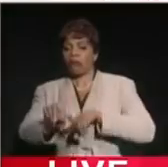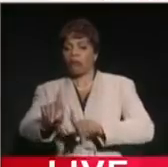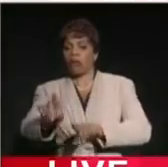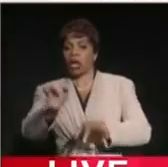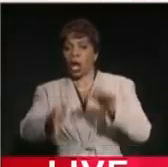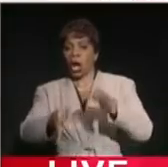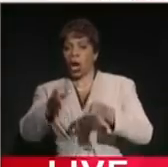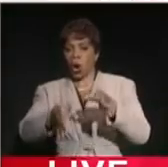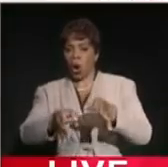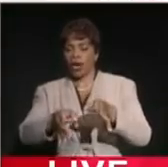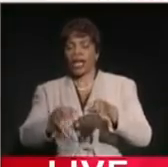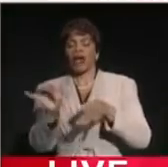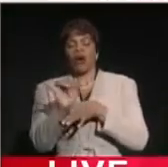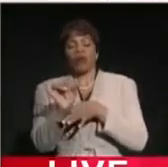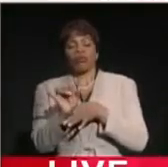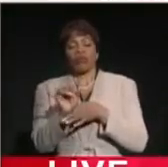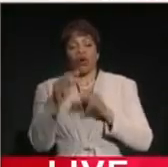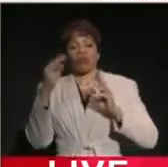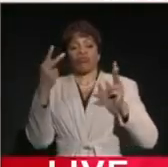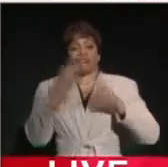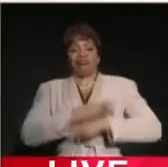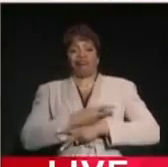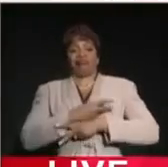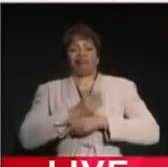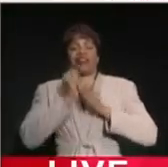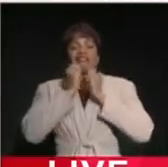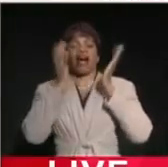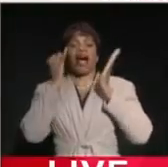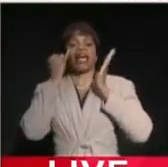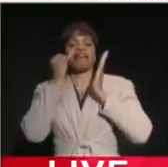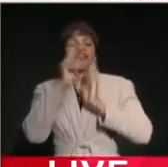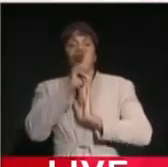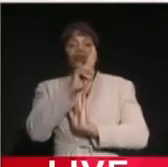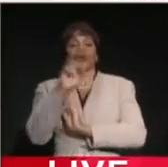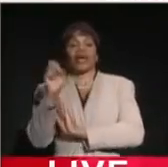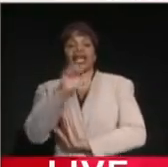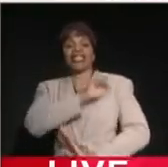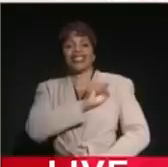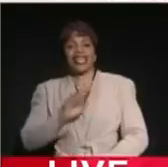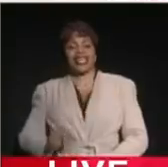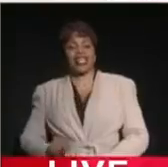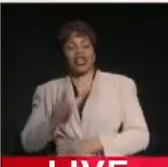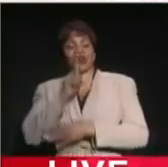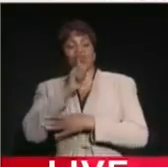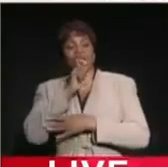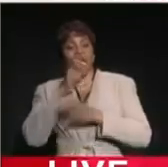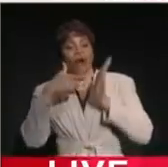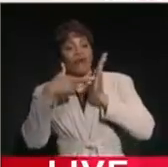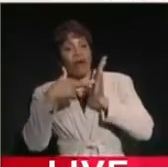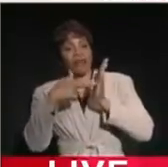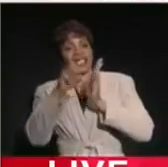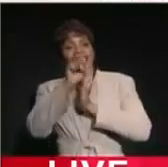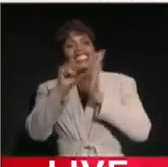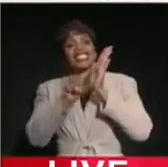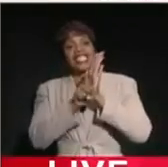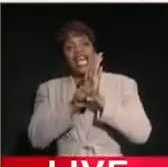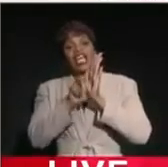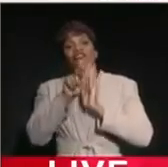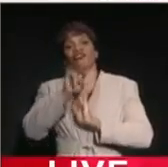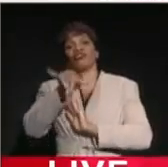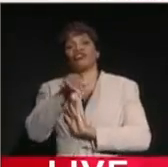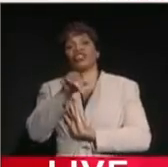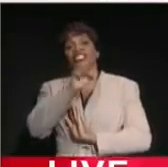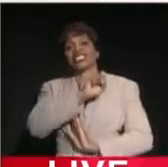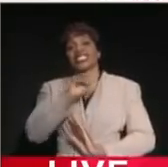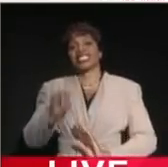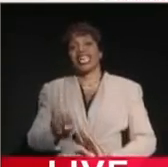greater embarrassment if we have a United States Senator representing the state of New Jersey in the Senate in